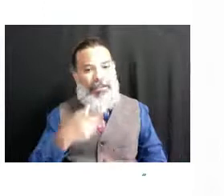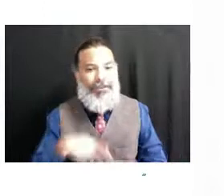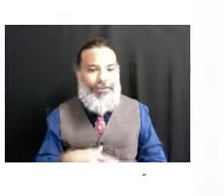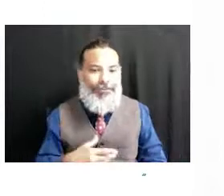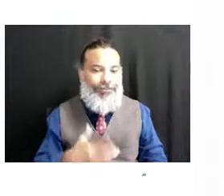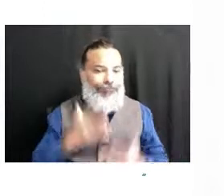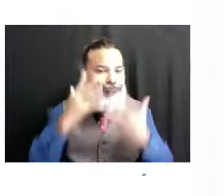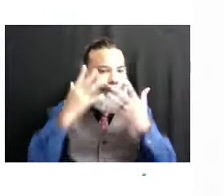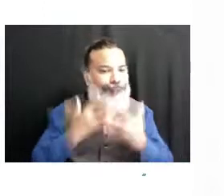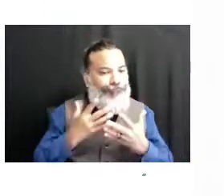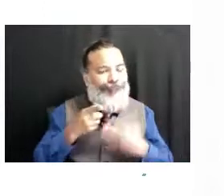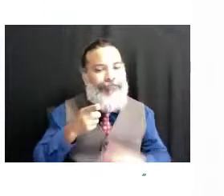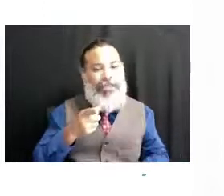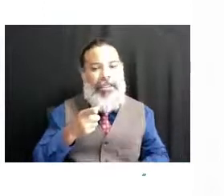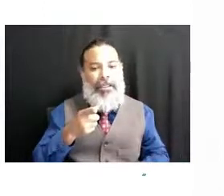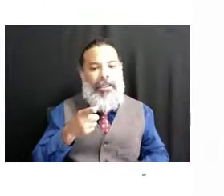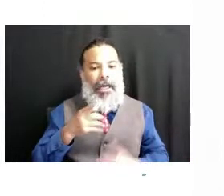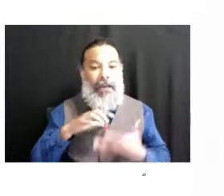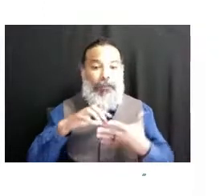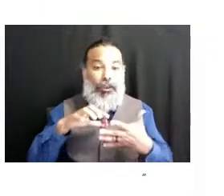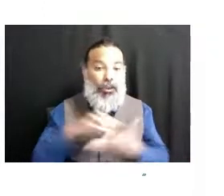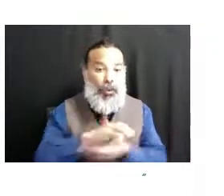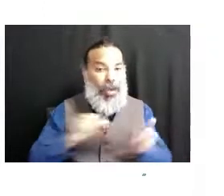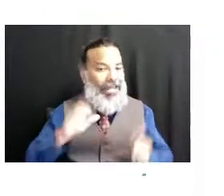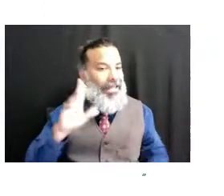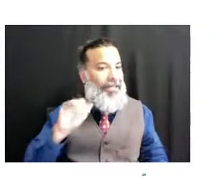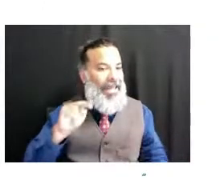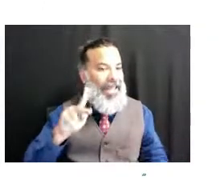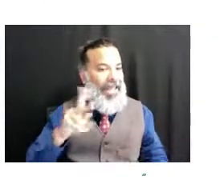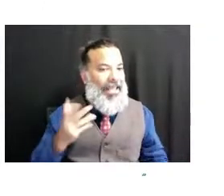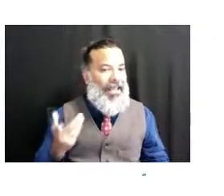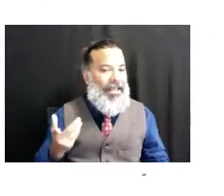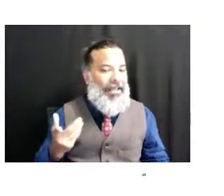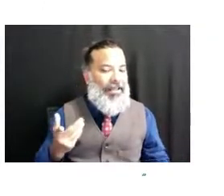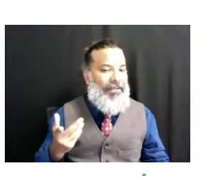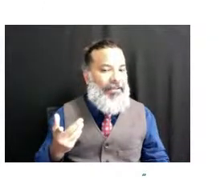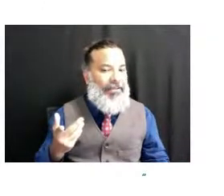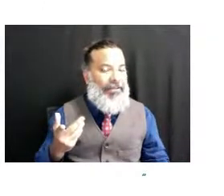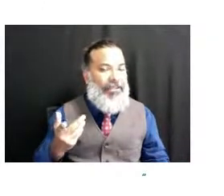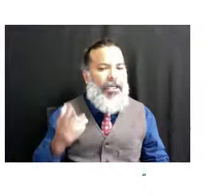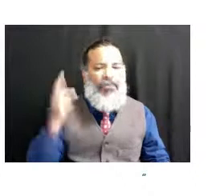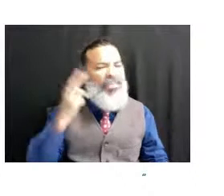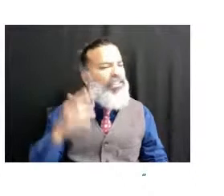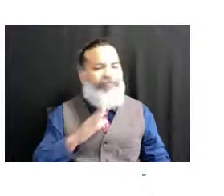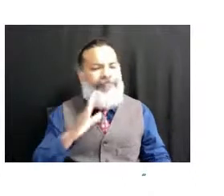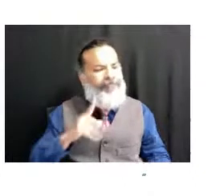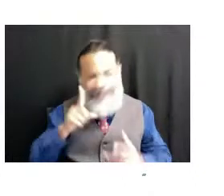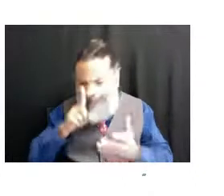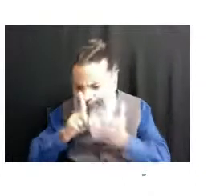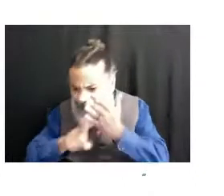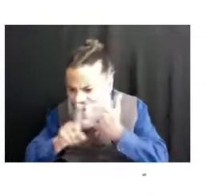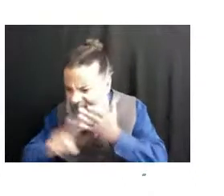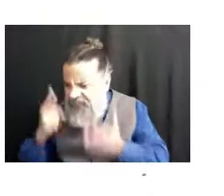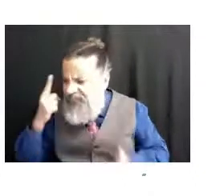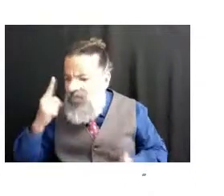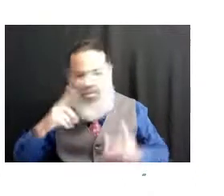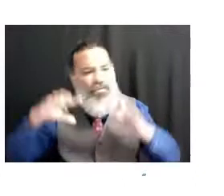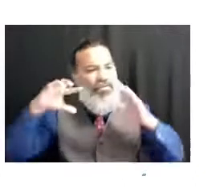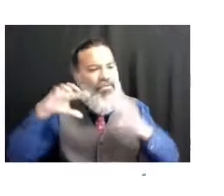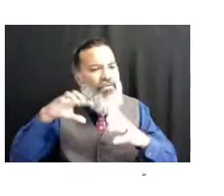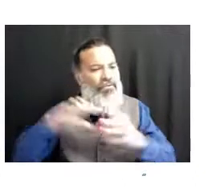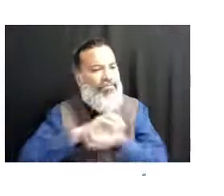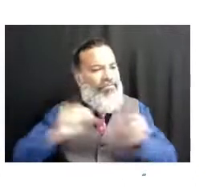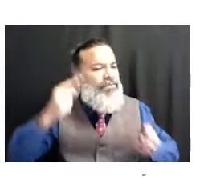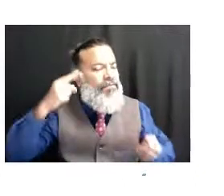scene of destroying the bank for reasons that I've never been able to find out. Today,